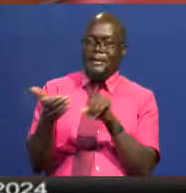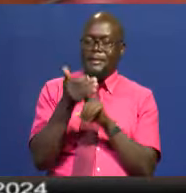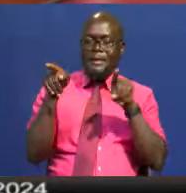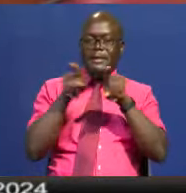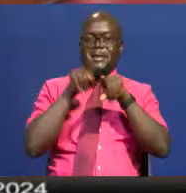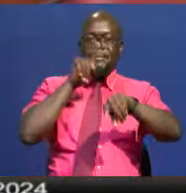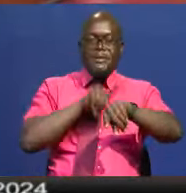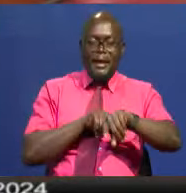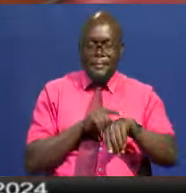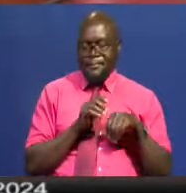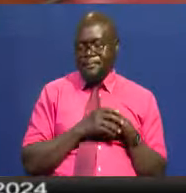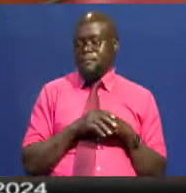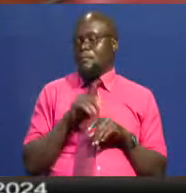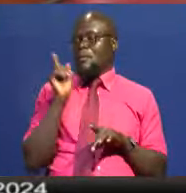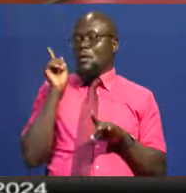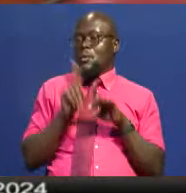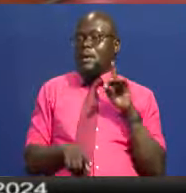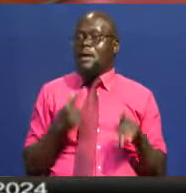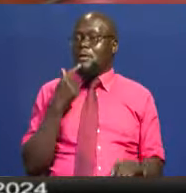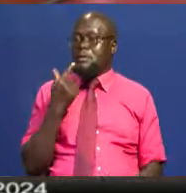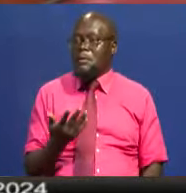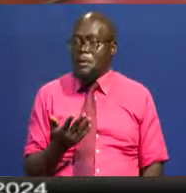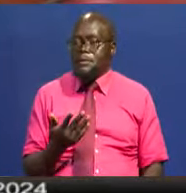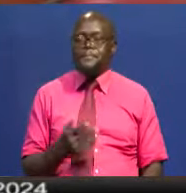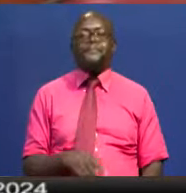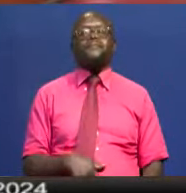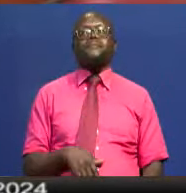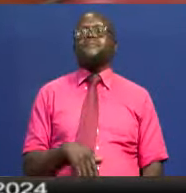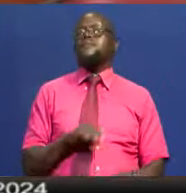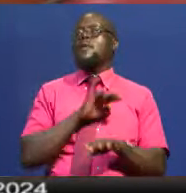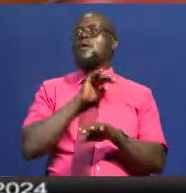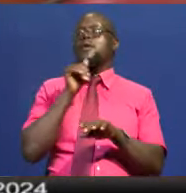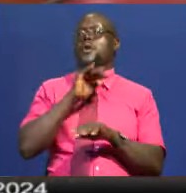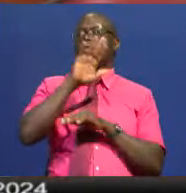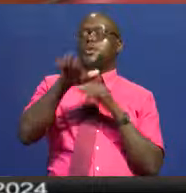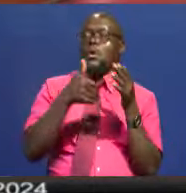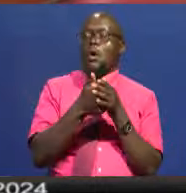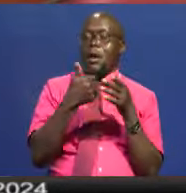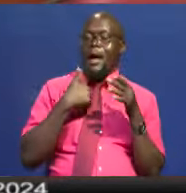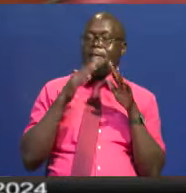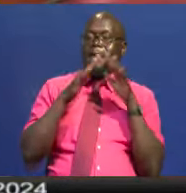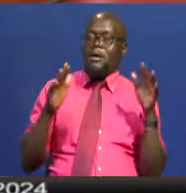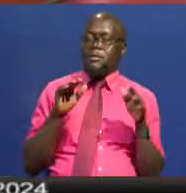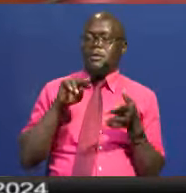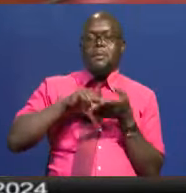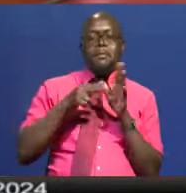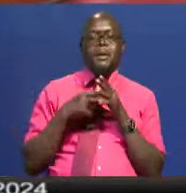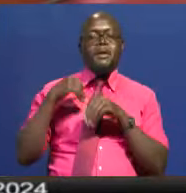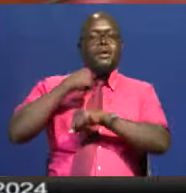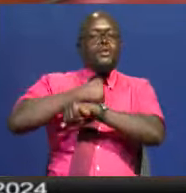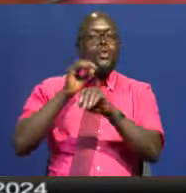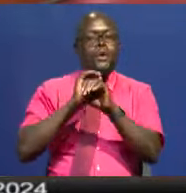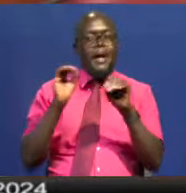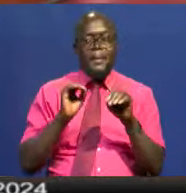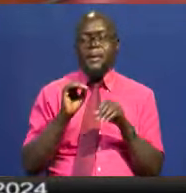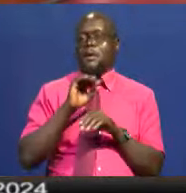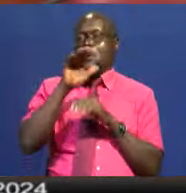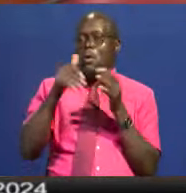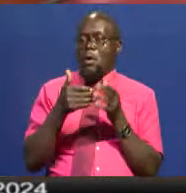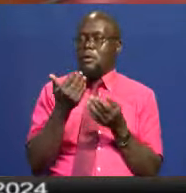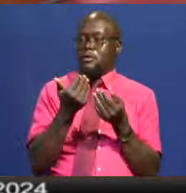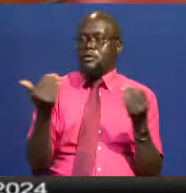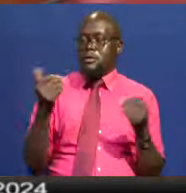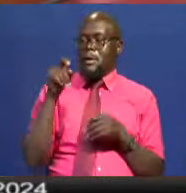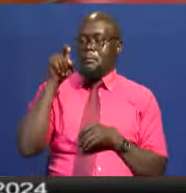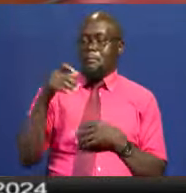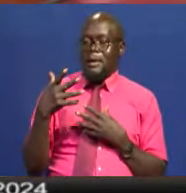simultaneously. We cannot say, since not everybody has a house, then they don't go to school, because everybody, all our